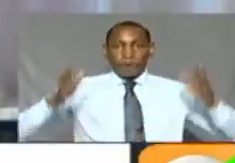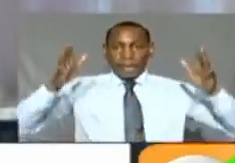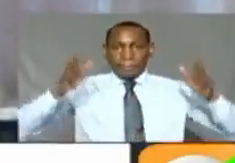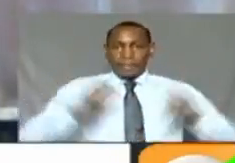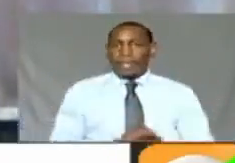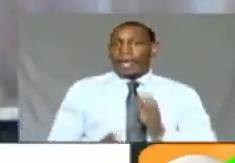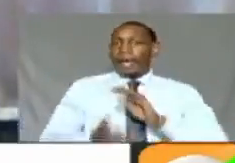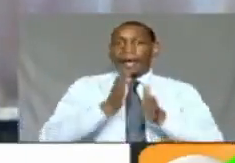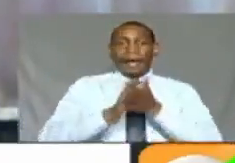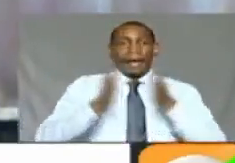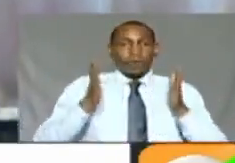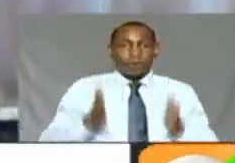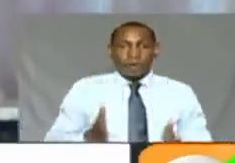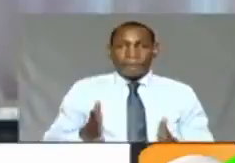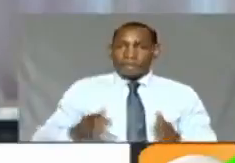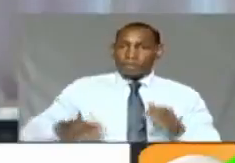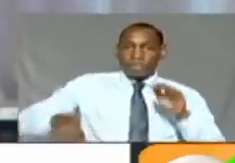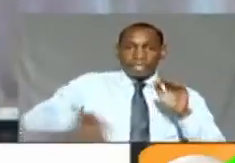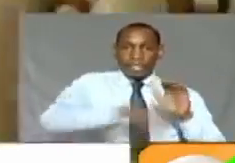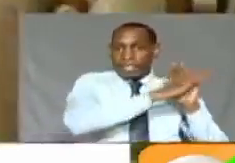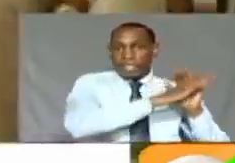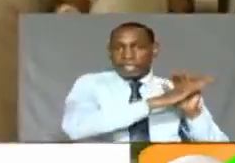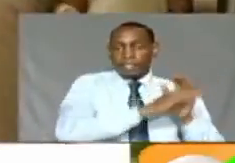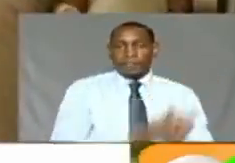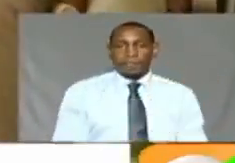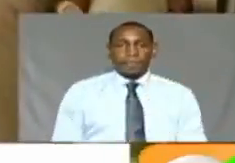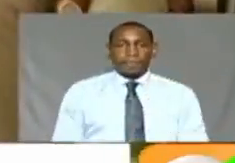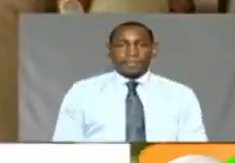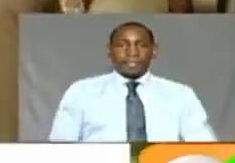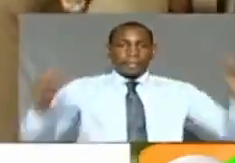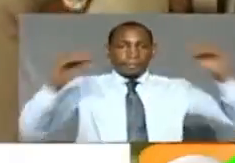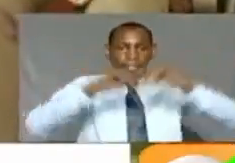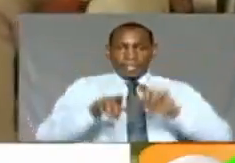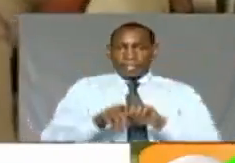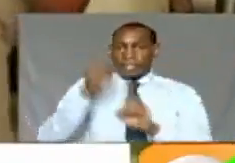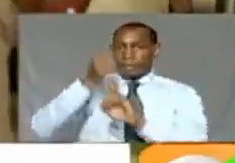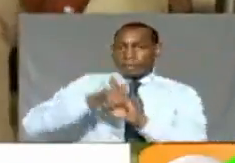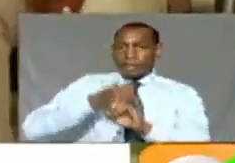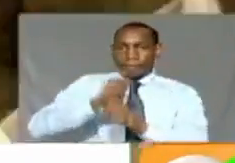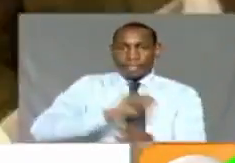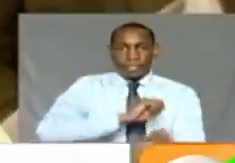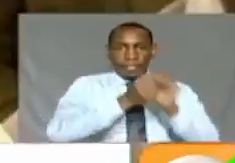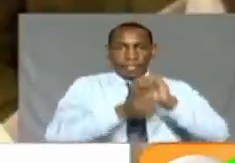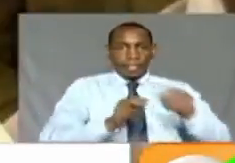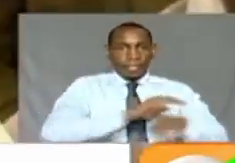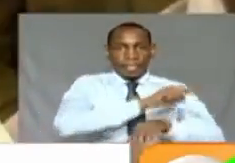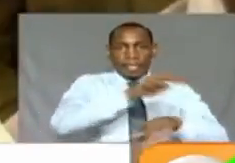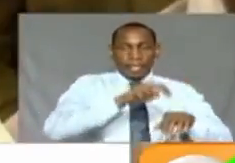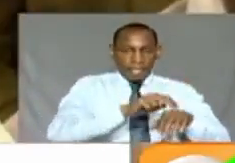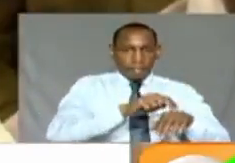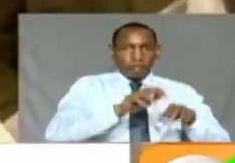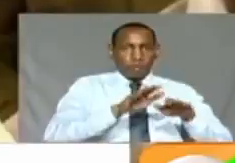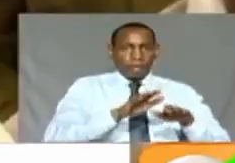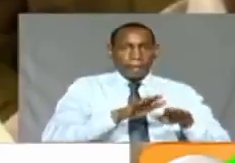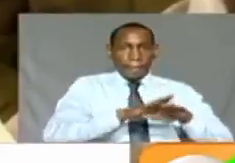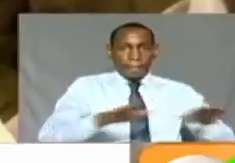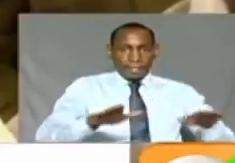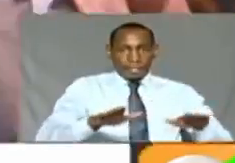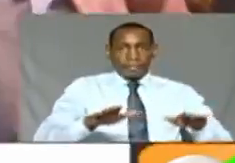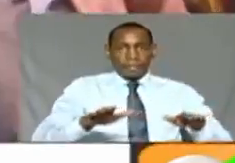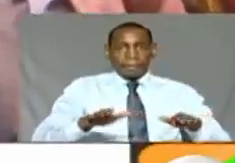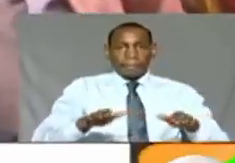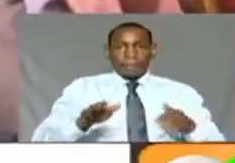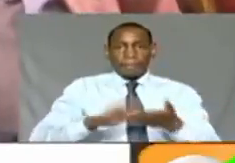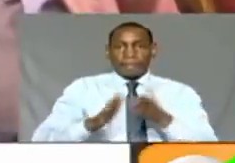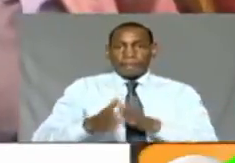Na hakuna mtu atatolewa kule kitongoji. The meeting also pushing for the conversion of national game parks found within their counties to game